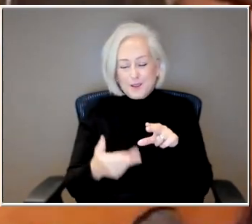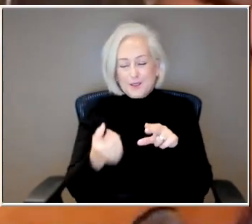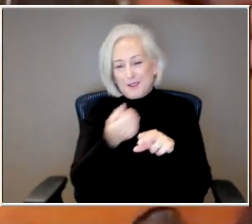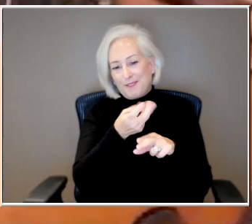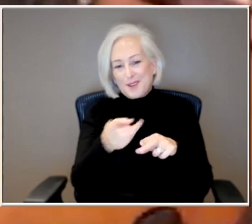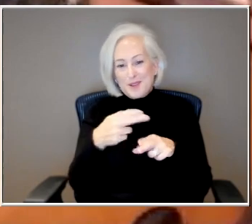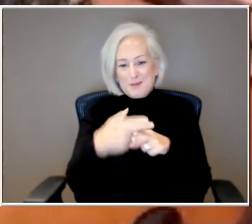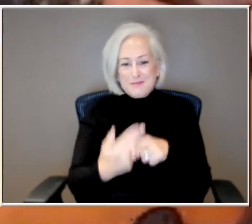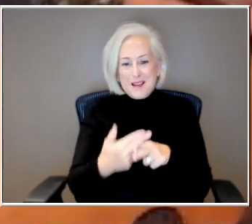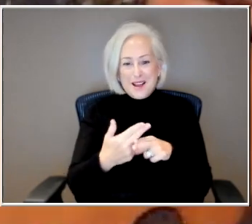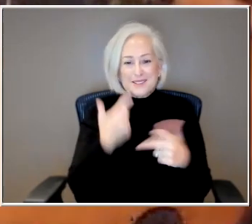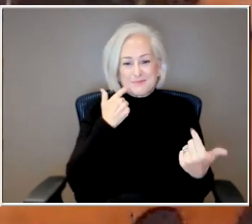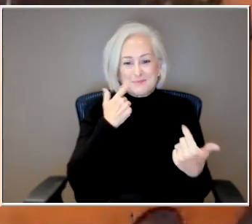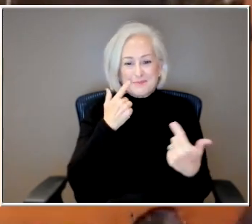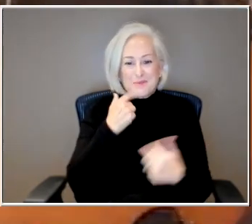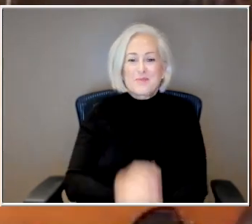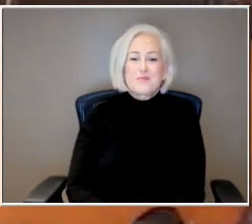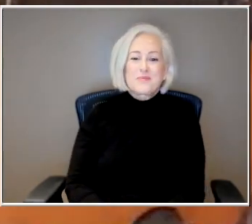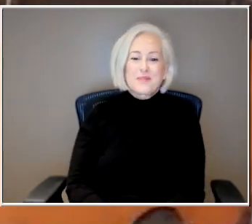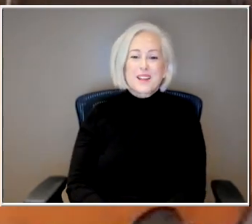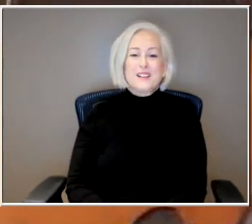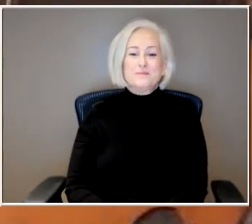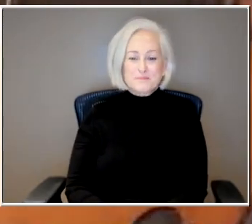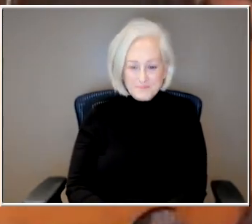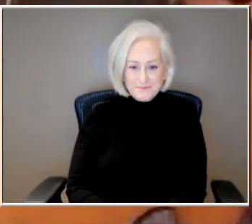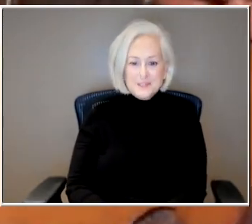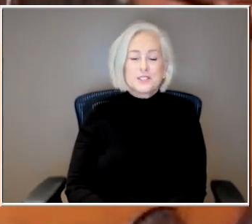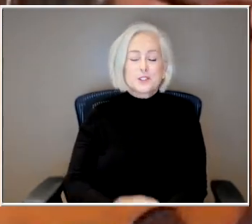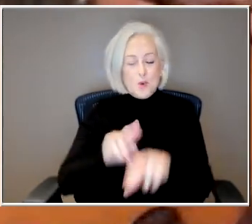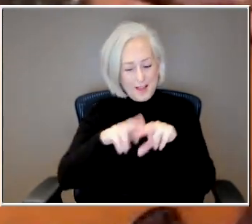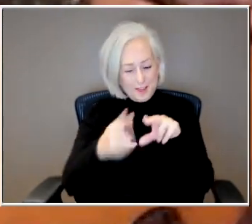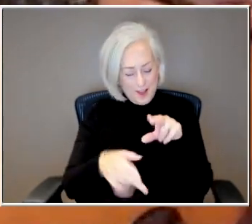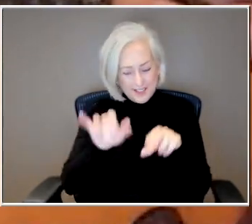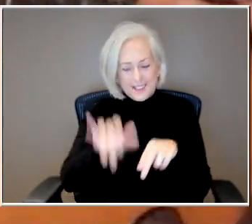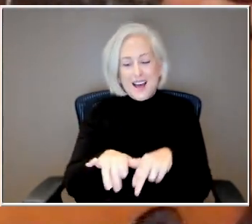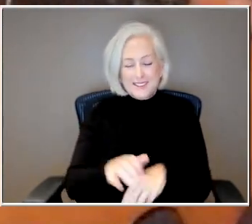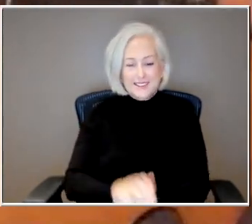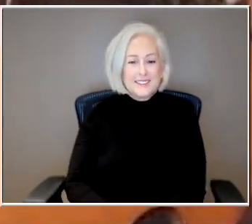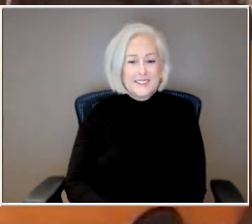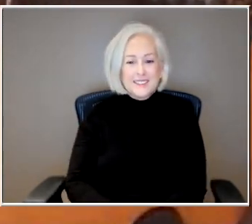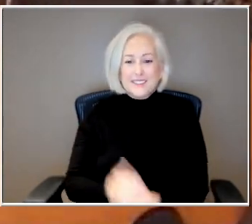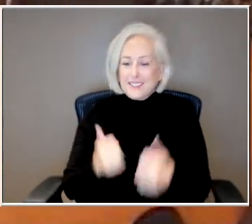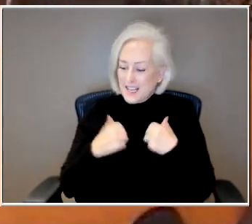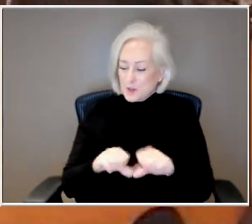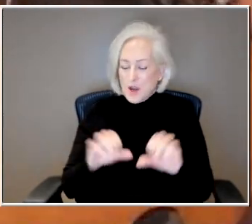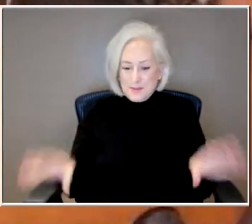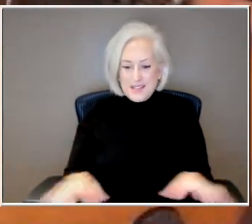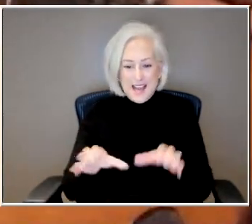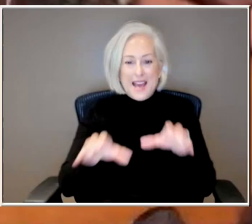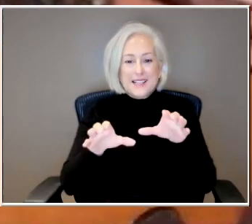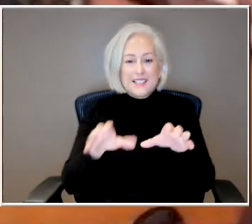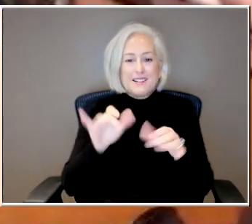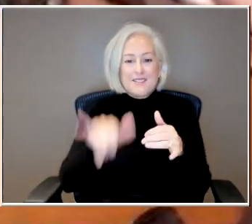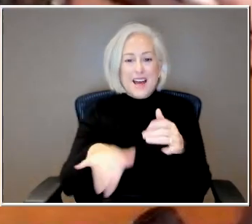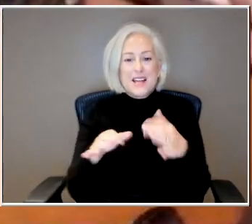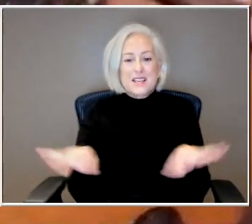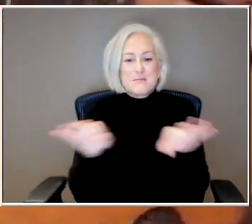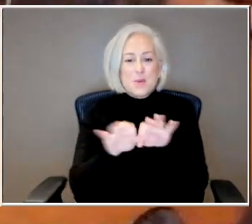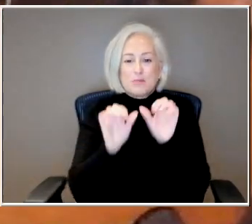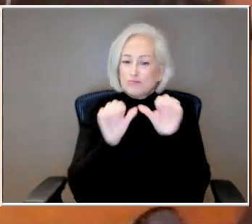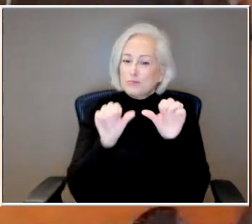to that also. So I'm down to where he wants me in weight. I try to stay active. That's the key. Keep